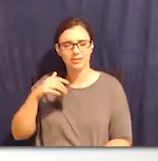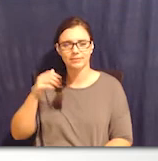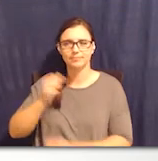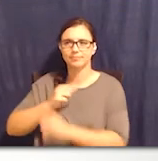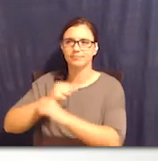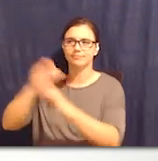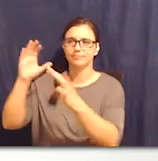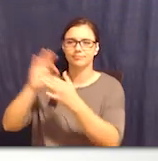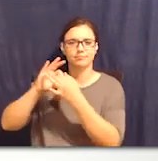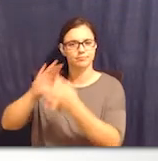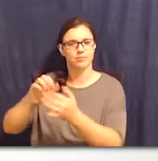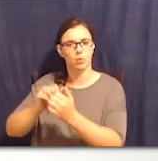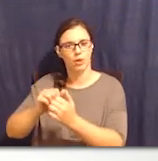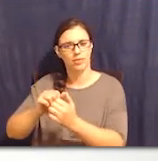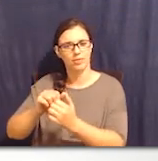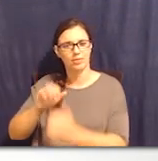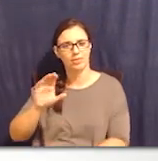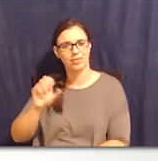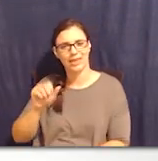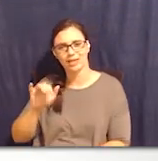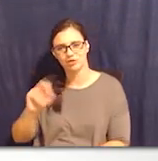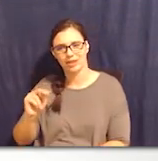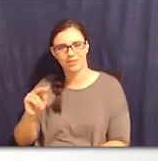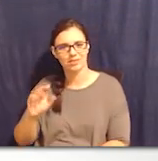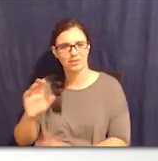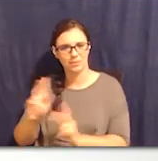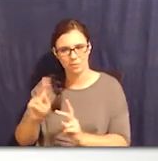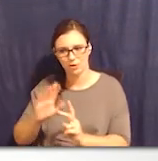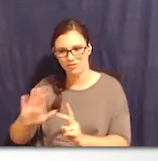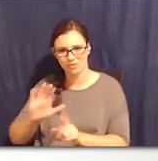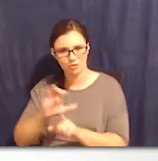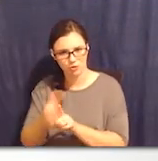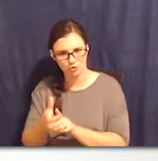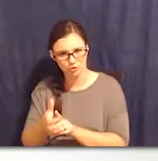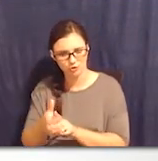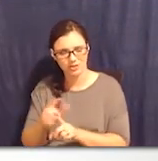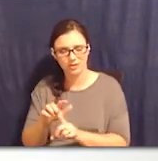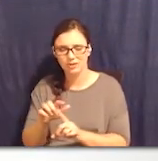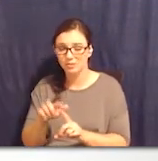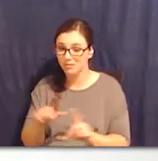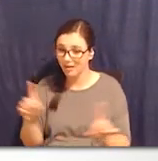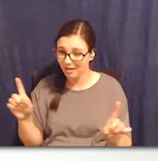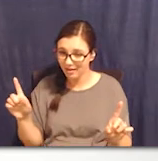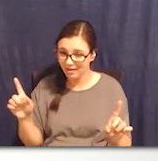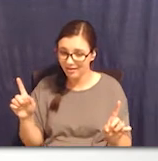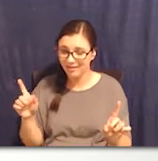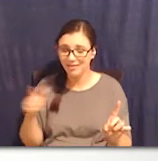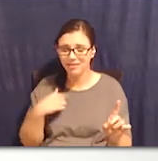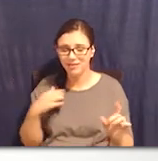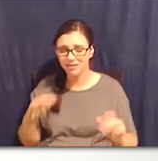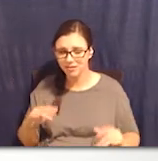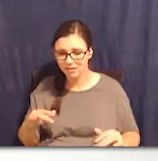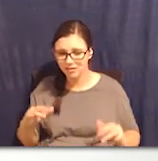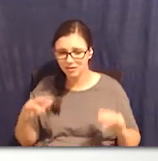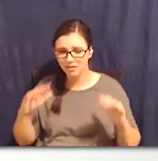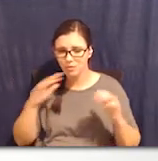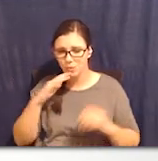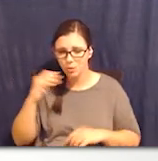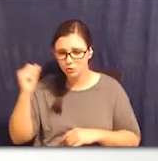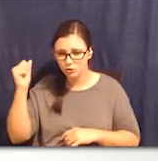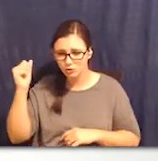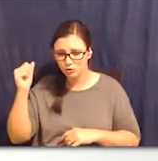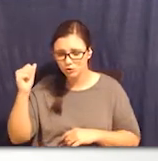was a child, I had this perseveration on Asian people and Asian culture.